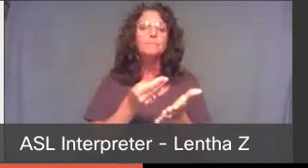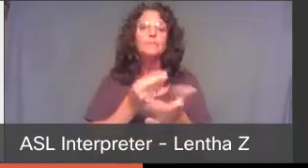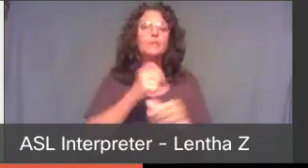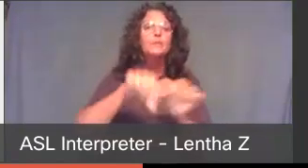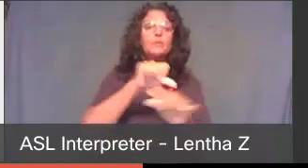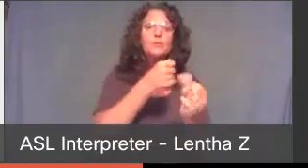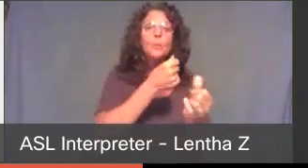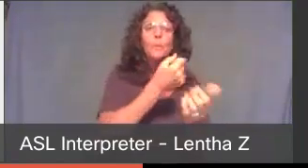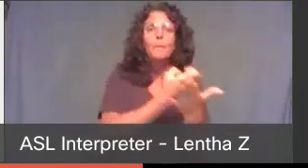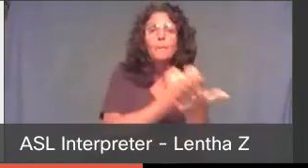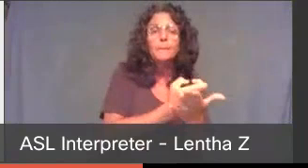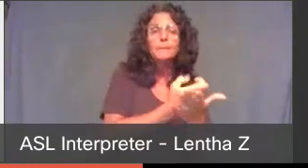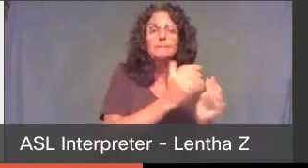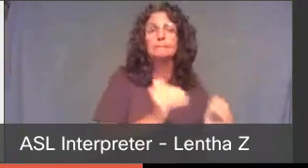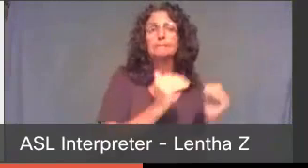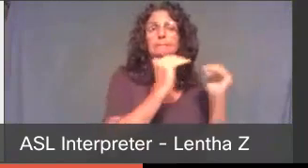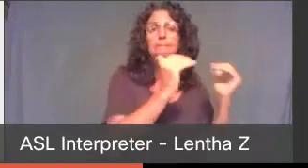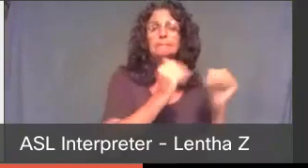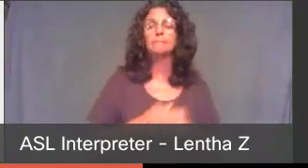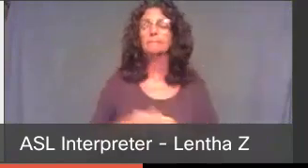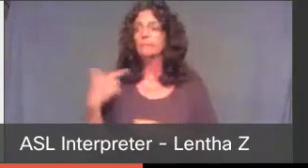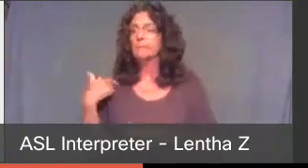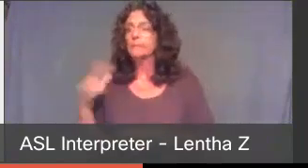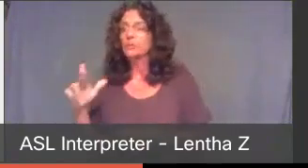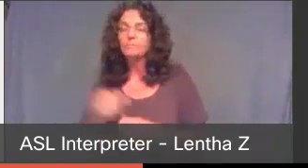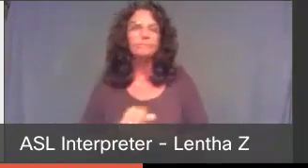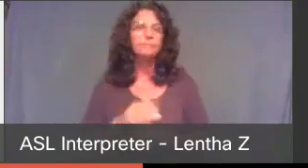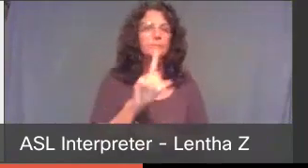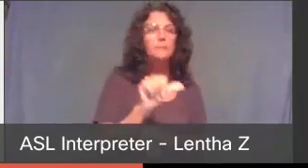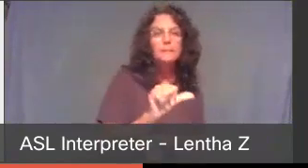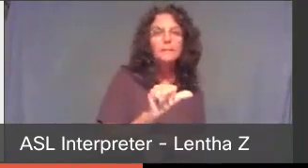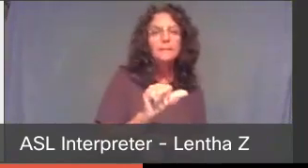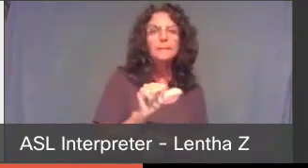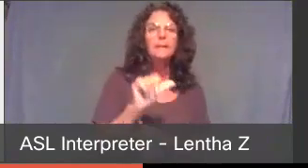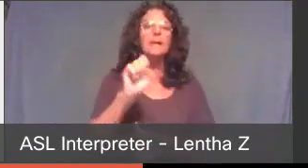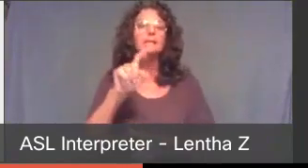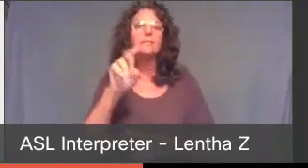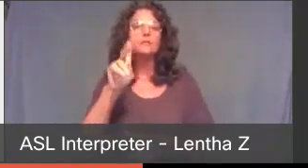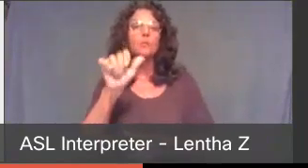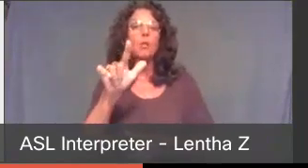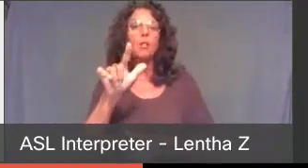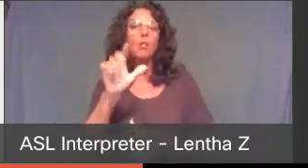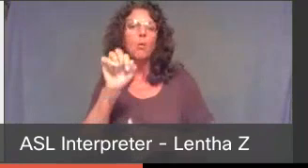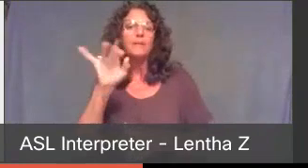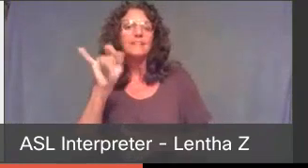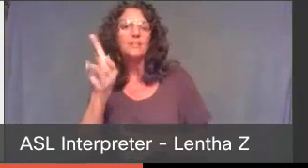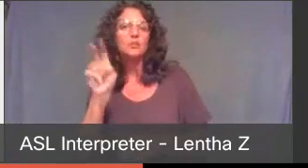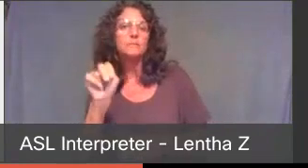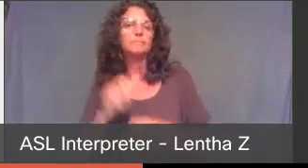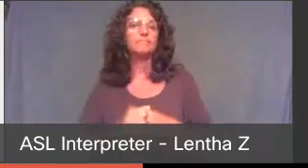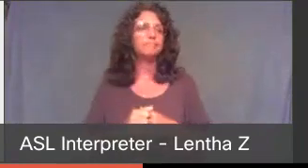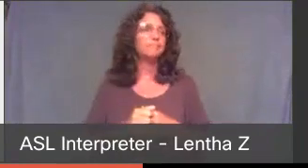or religion, or disability, or sexual orientation, or in my work, country of origin, English